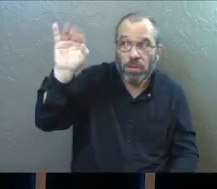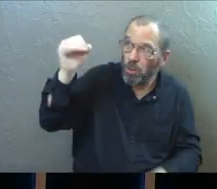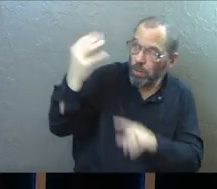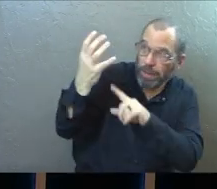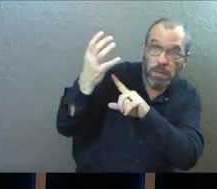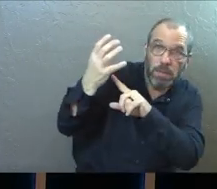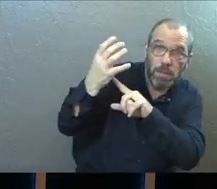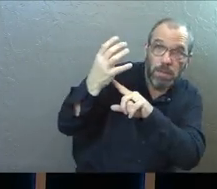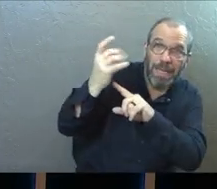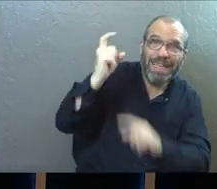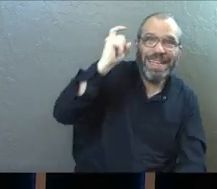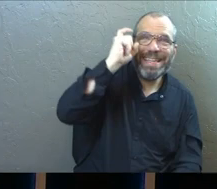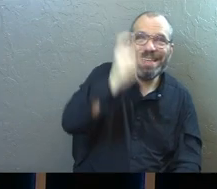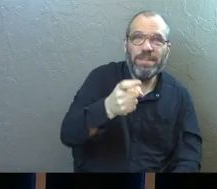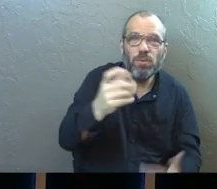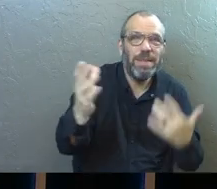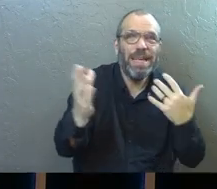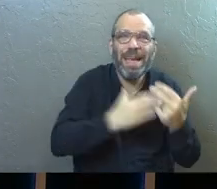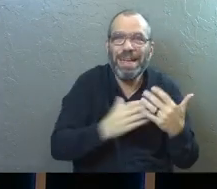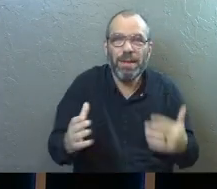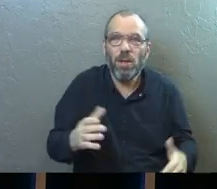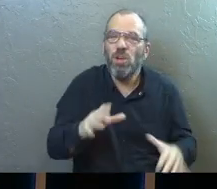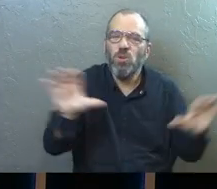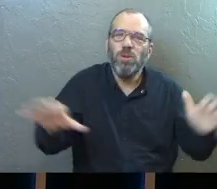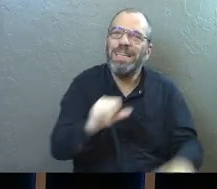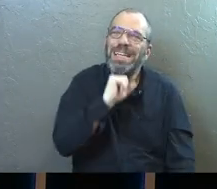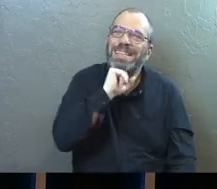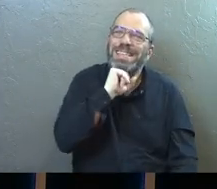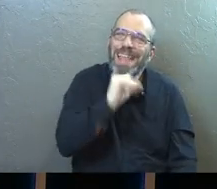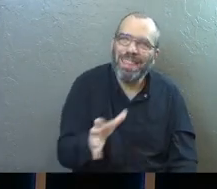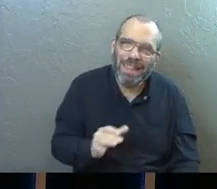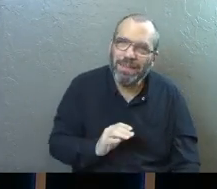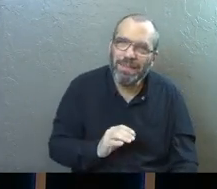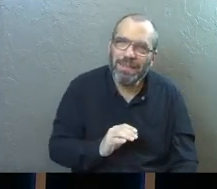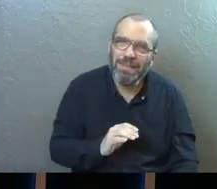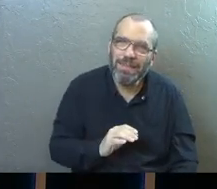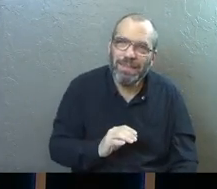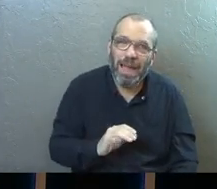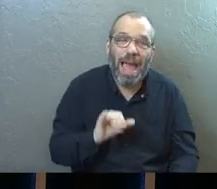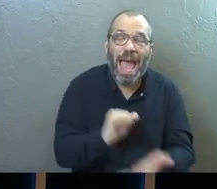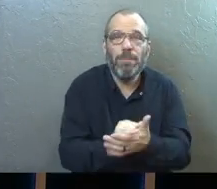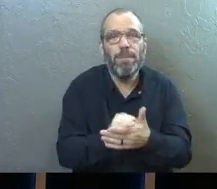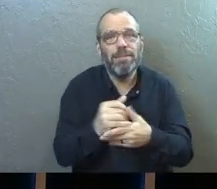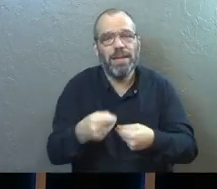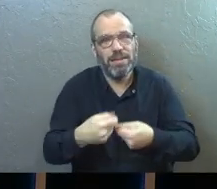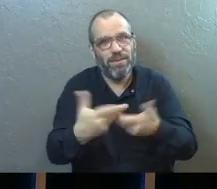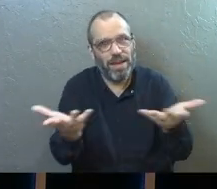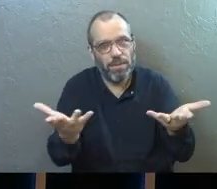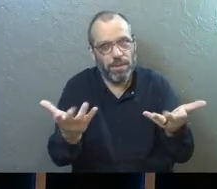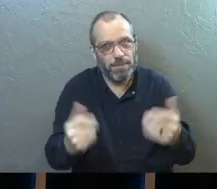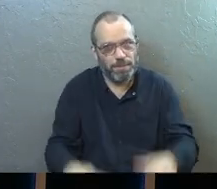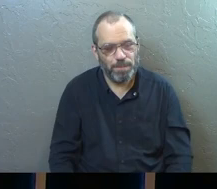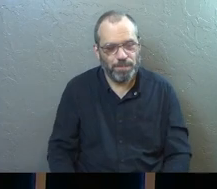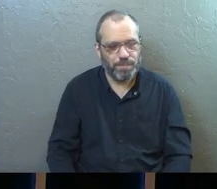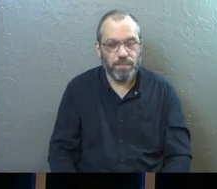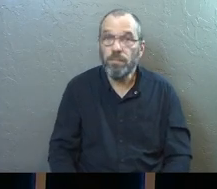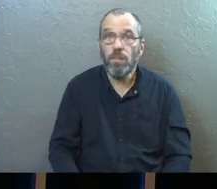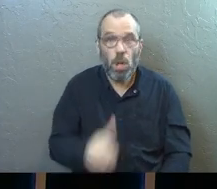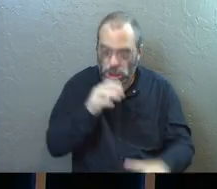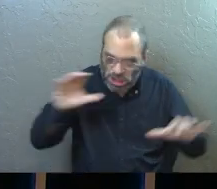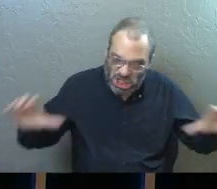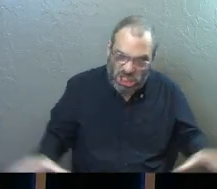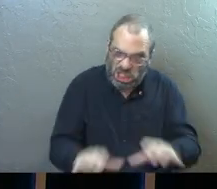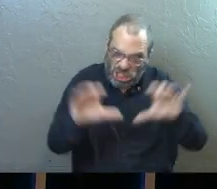grace, it's given anyway. Amen. You did nothing to get it. And it's available. You did not